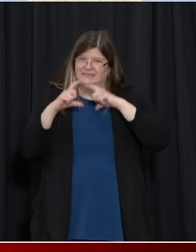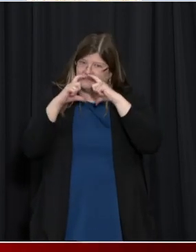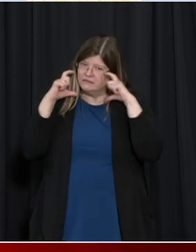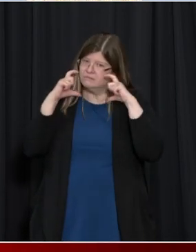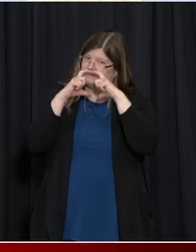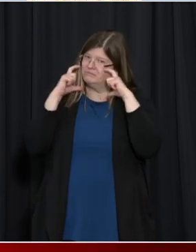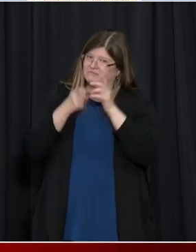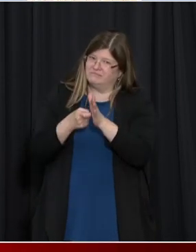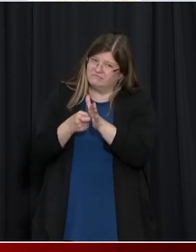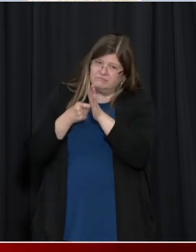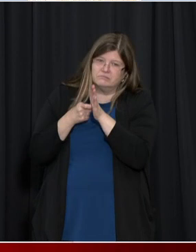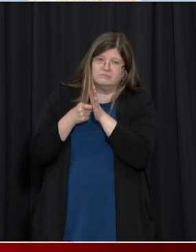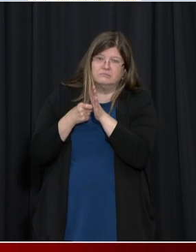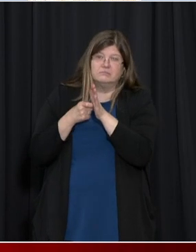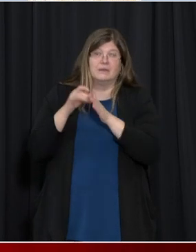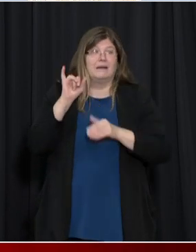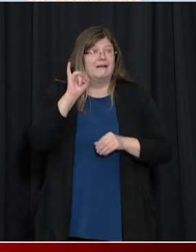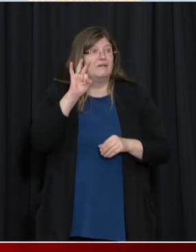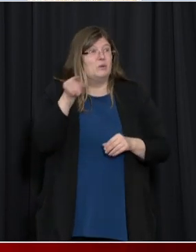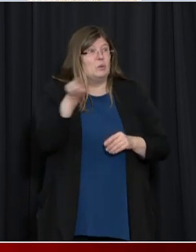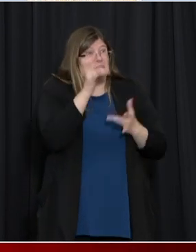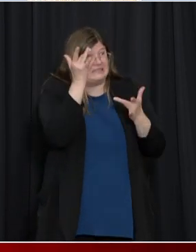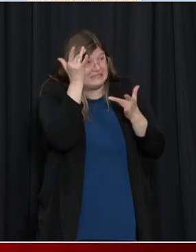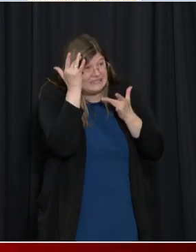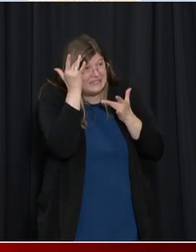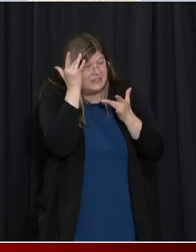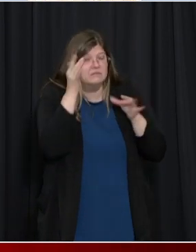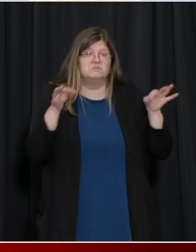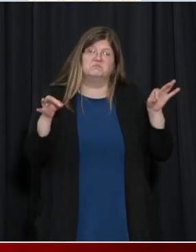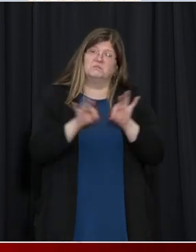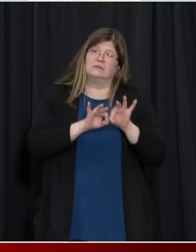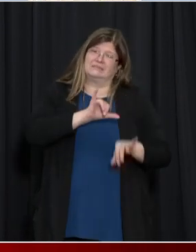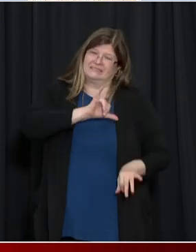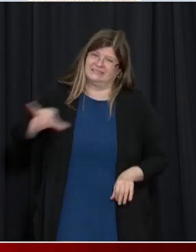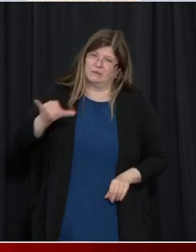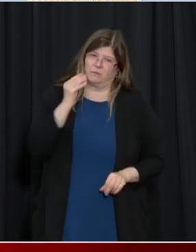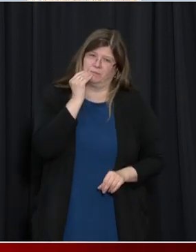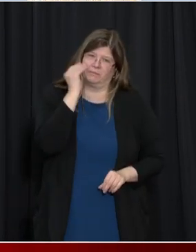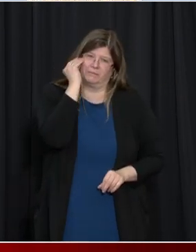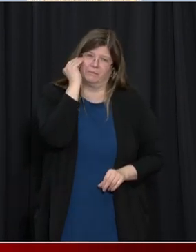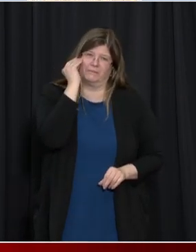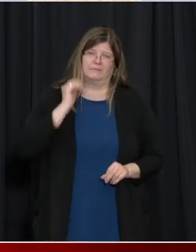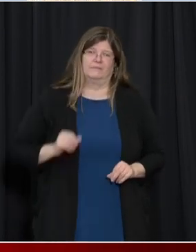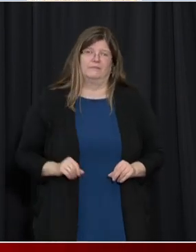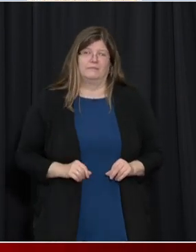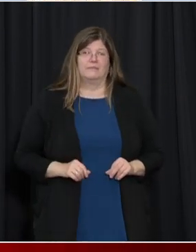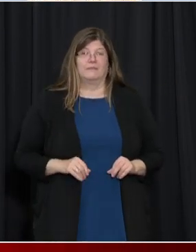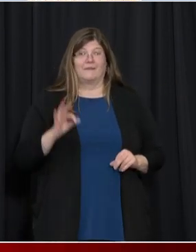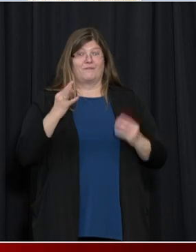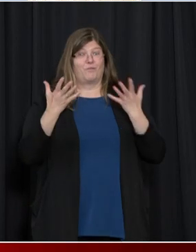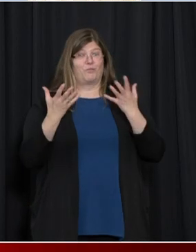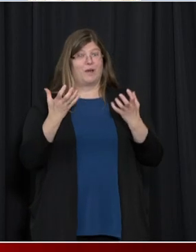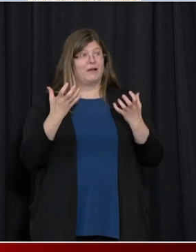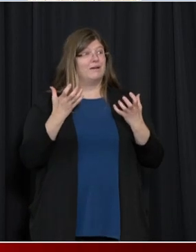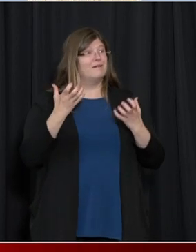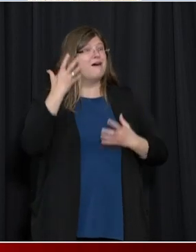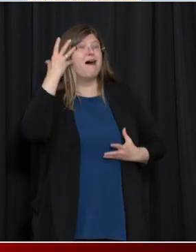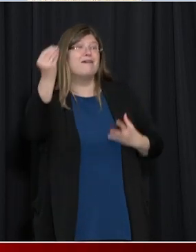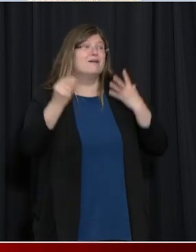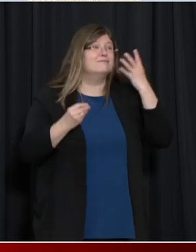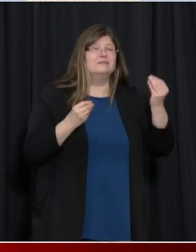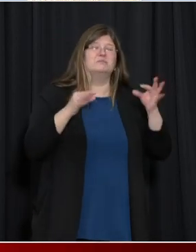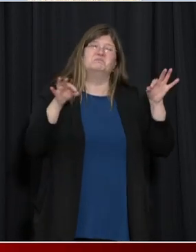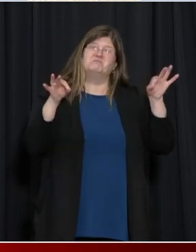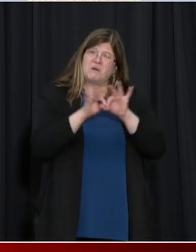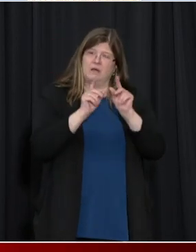when sick, social distancing when you are out, frequently washing your hands and disinfecting frequently